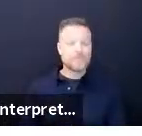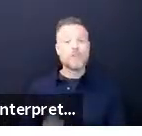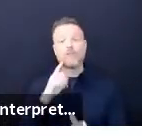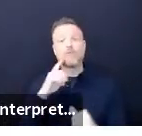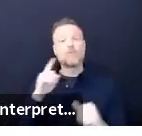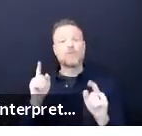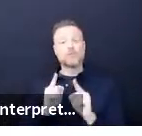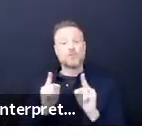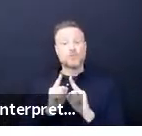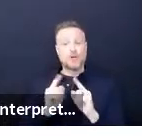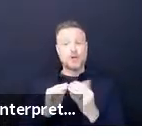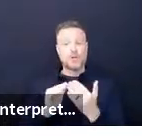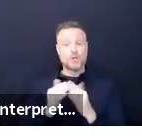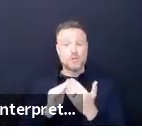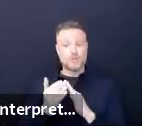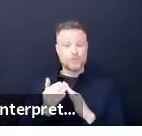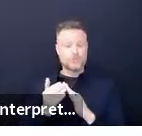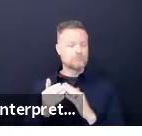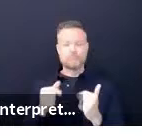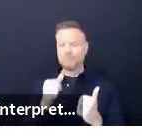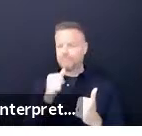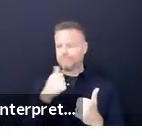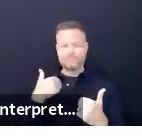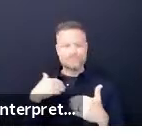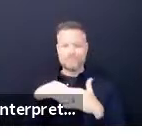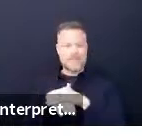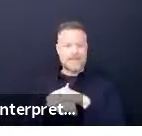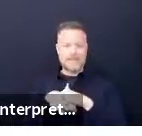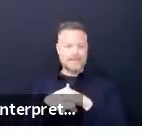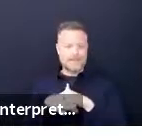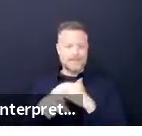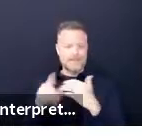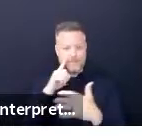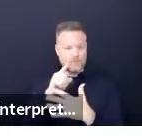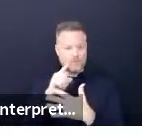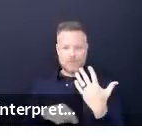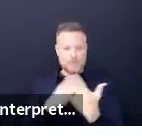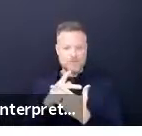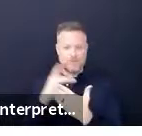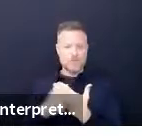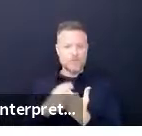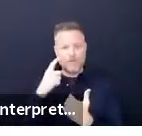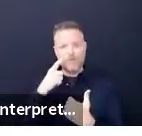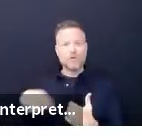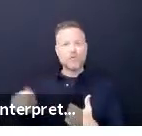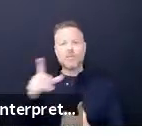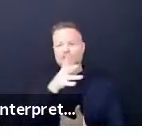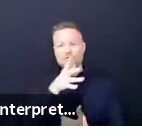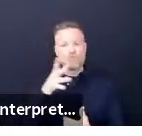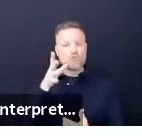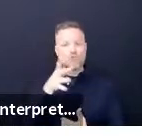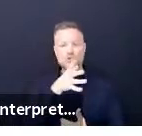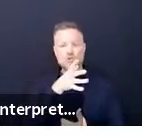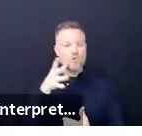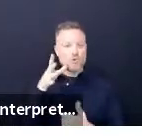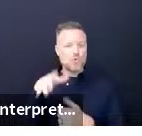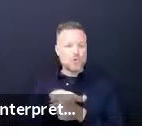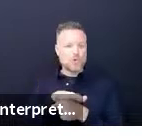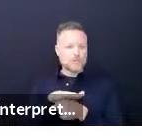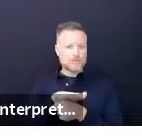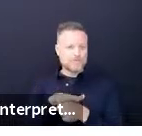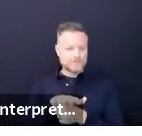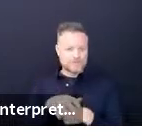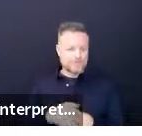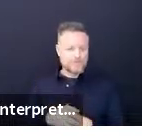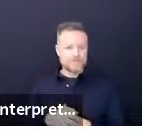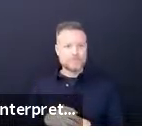have access to some of these programs in our rural areas and some of the